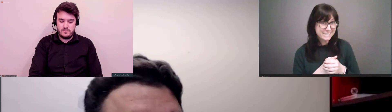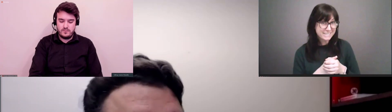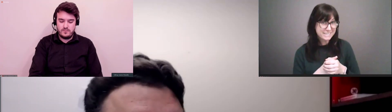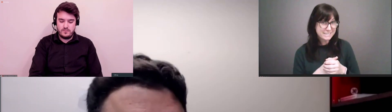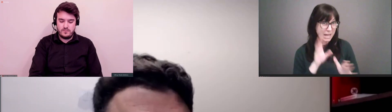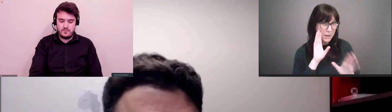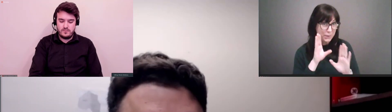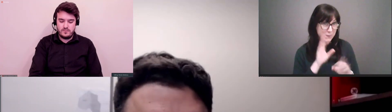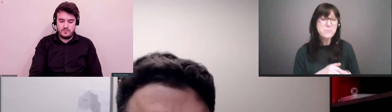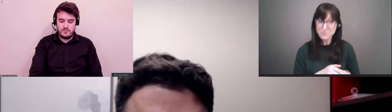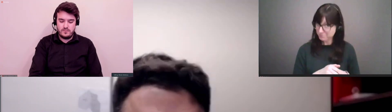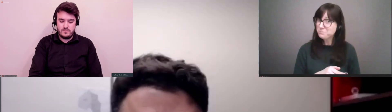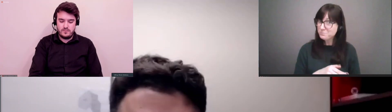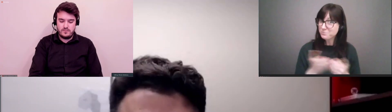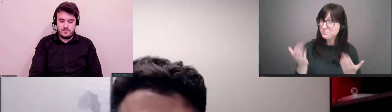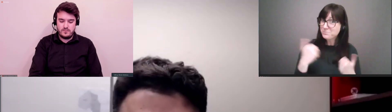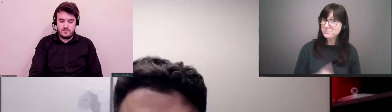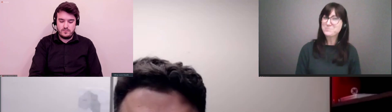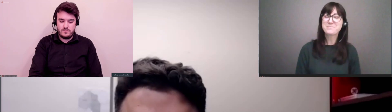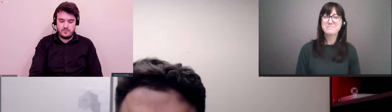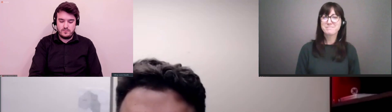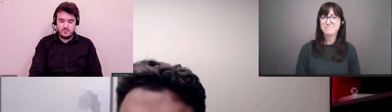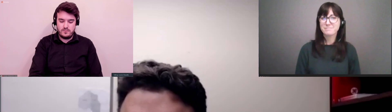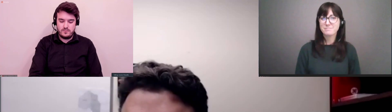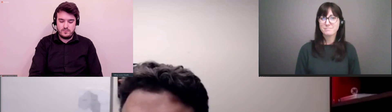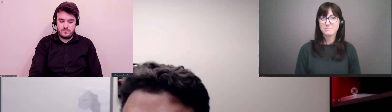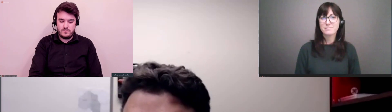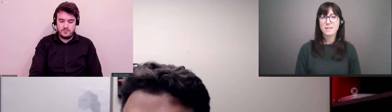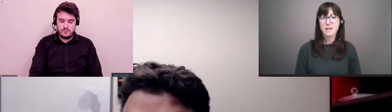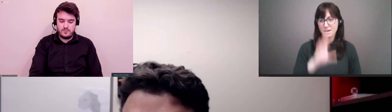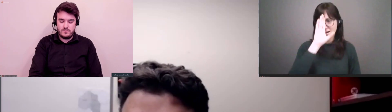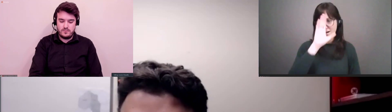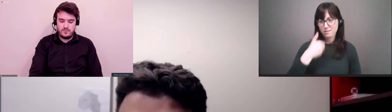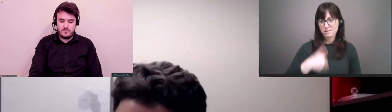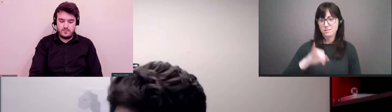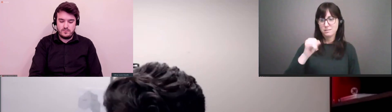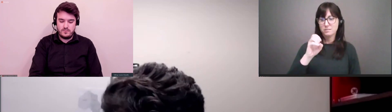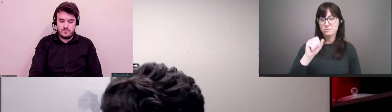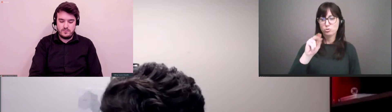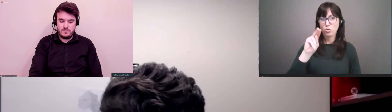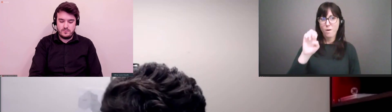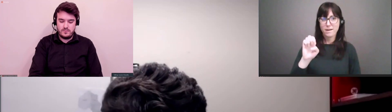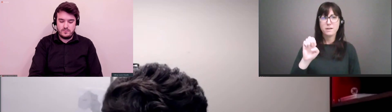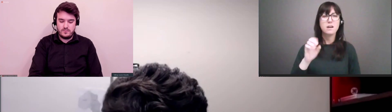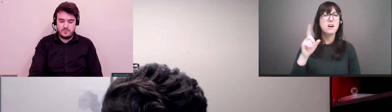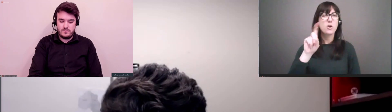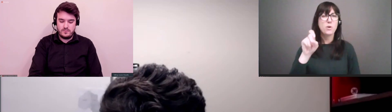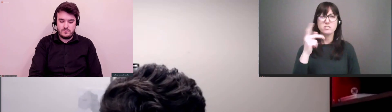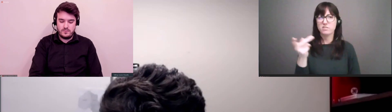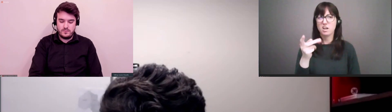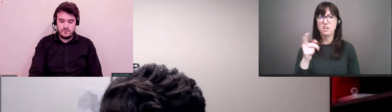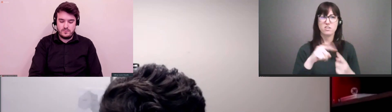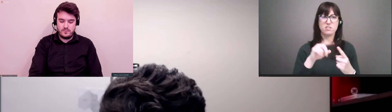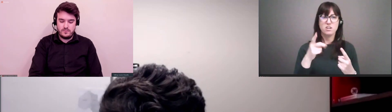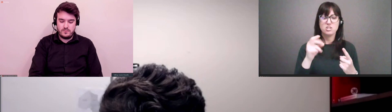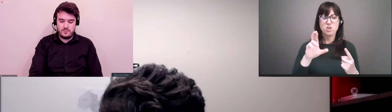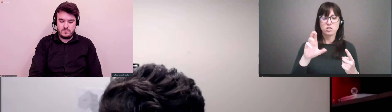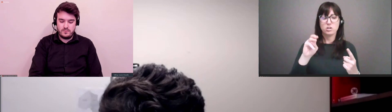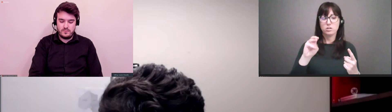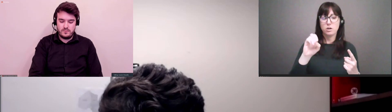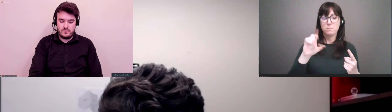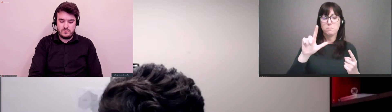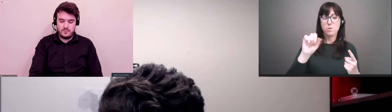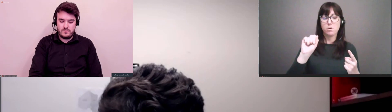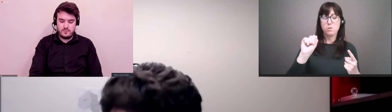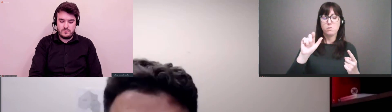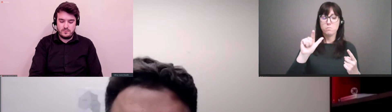Hello? Yeah, we can hear you. Okay, Go ahead. It's Joanne Canello. My question is for either probably Dr. Malakny, but feel free